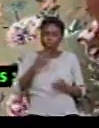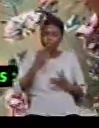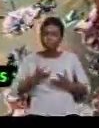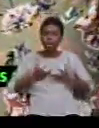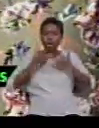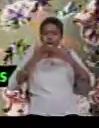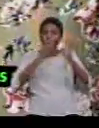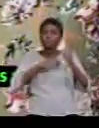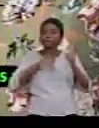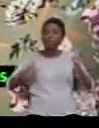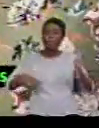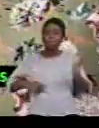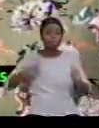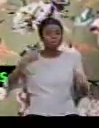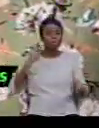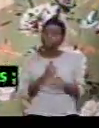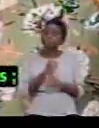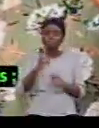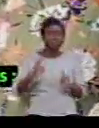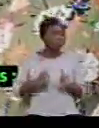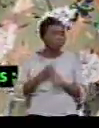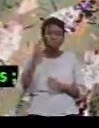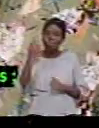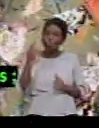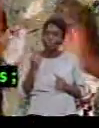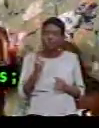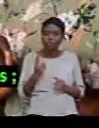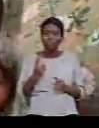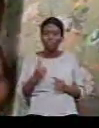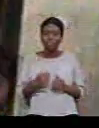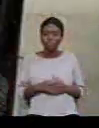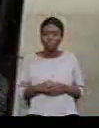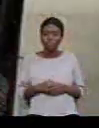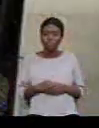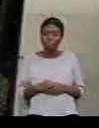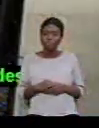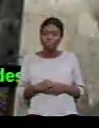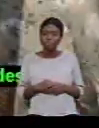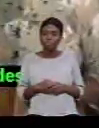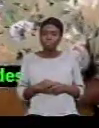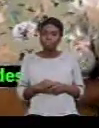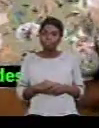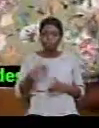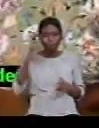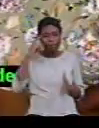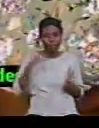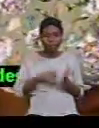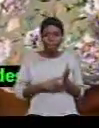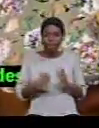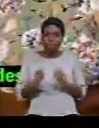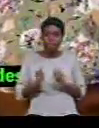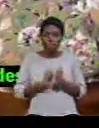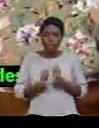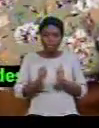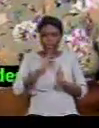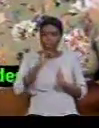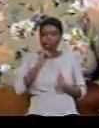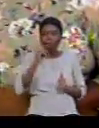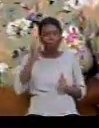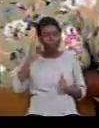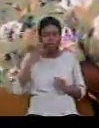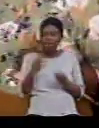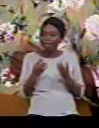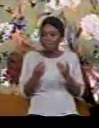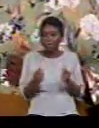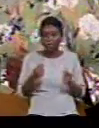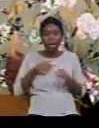Just once more. this race is not for the swiftest,